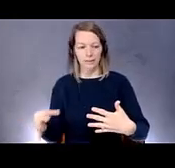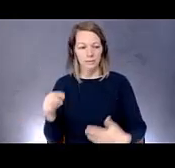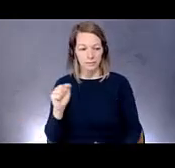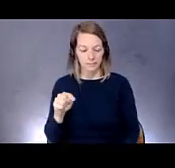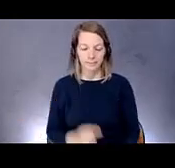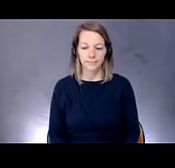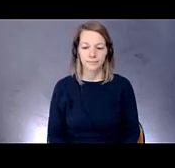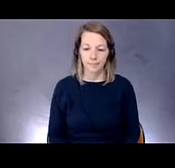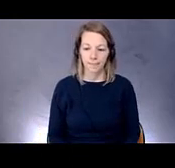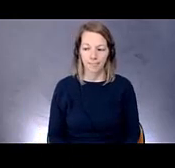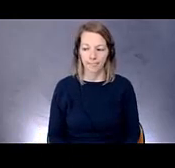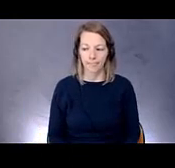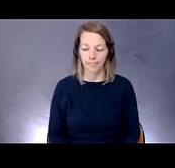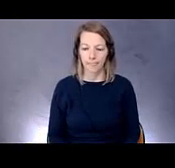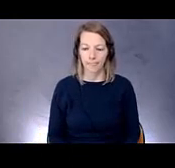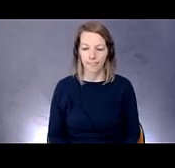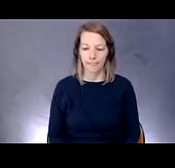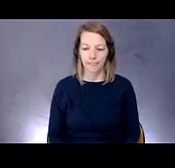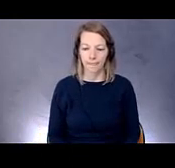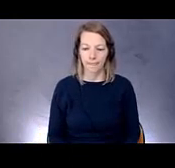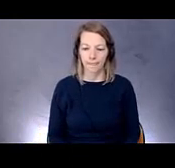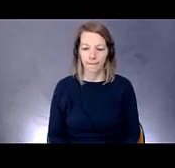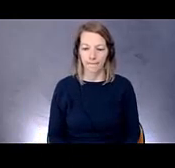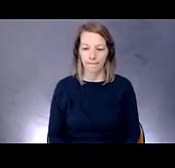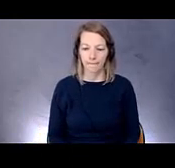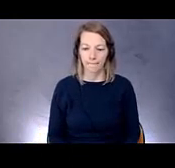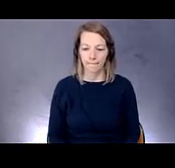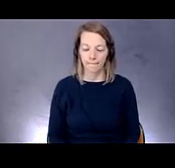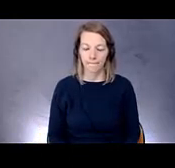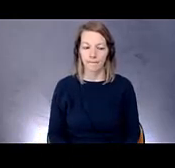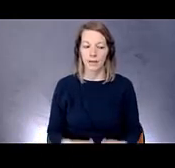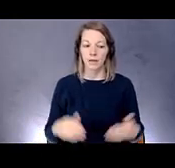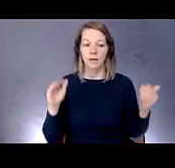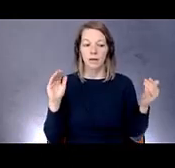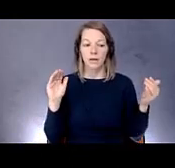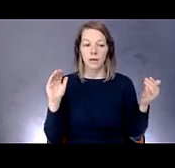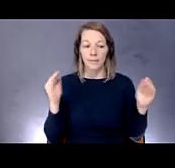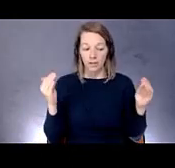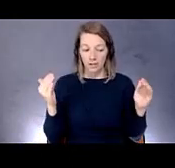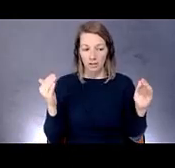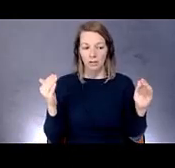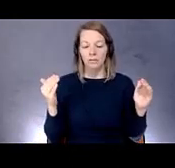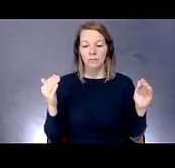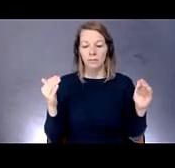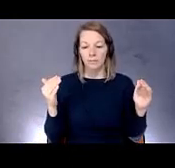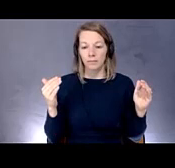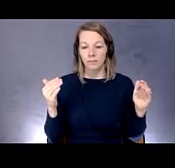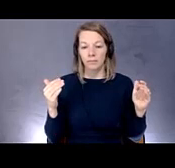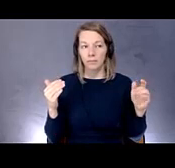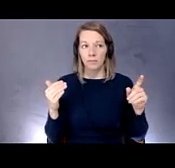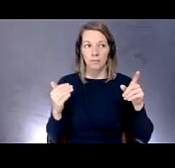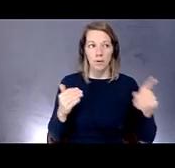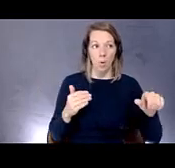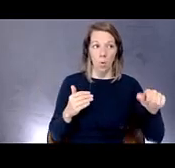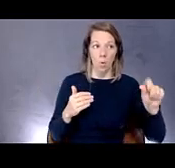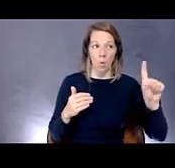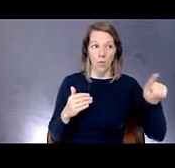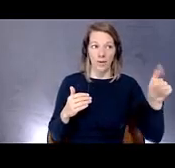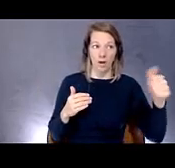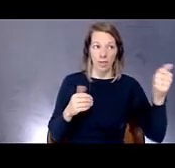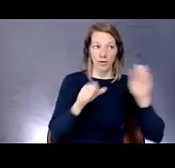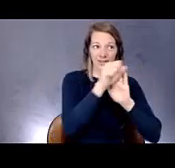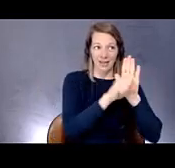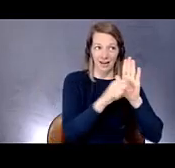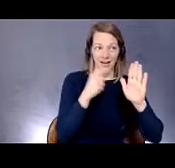the exchange that are offering the Colorado option plan. As a comparison, the only other state that has a public option-like product in